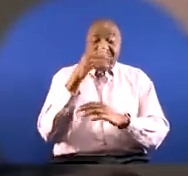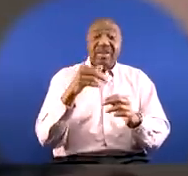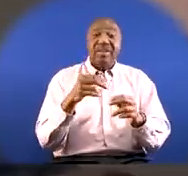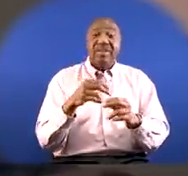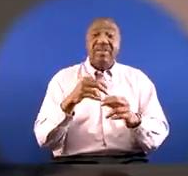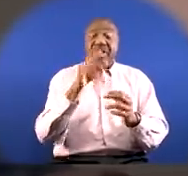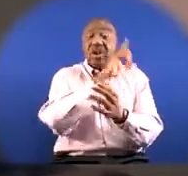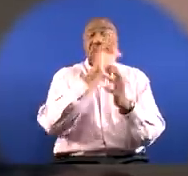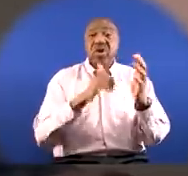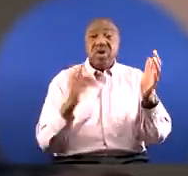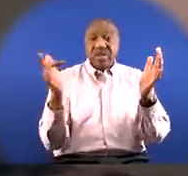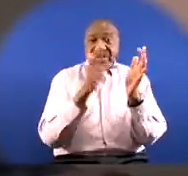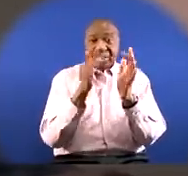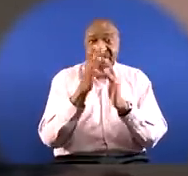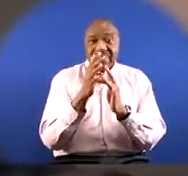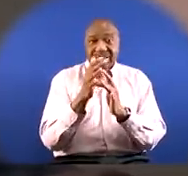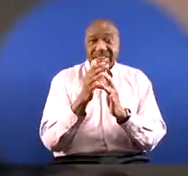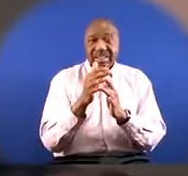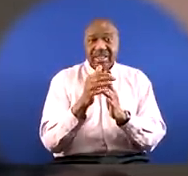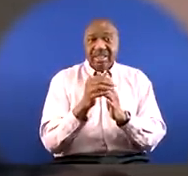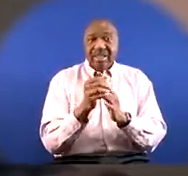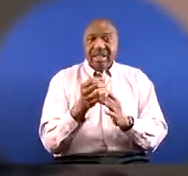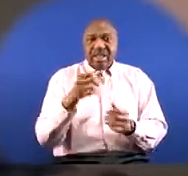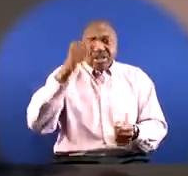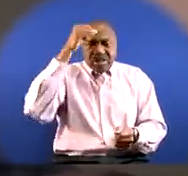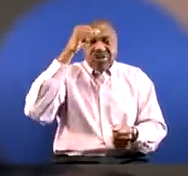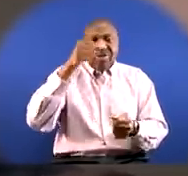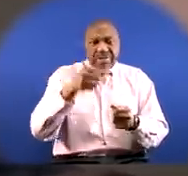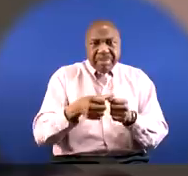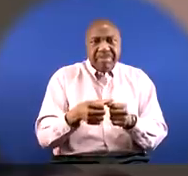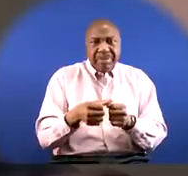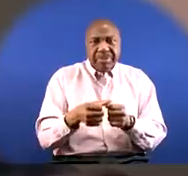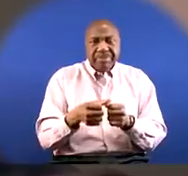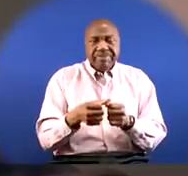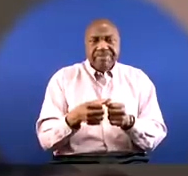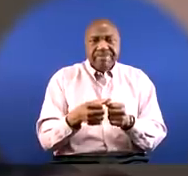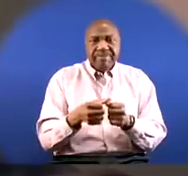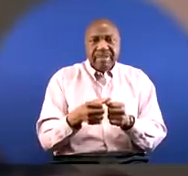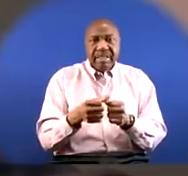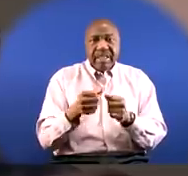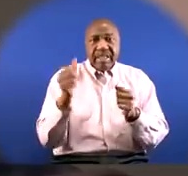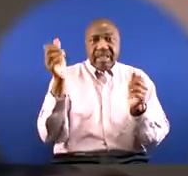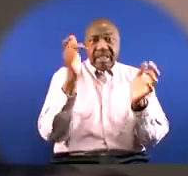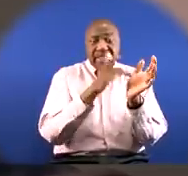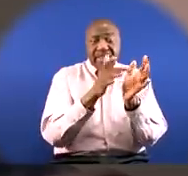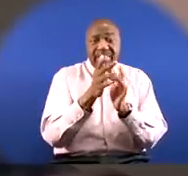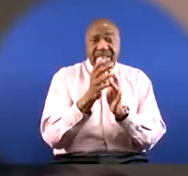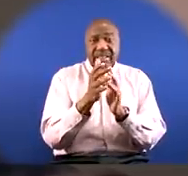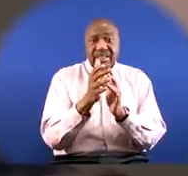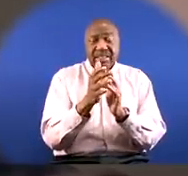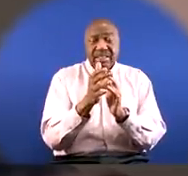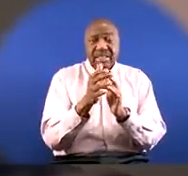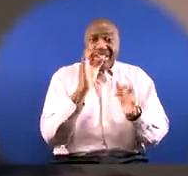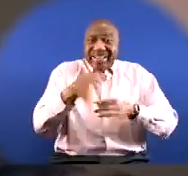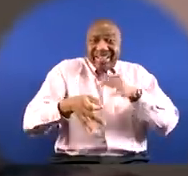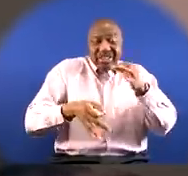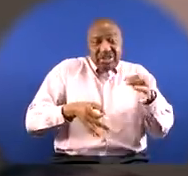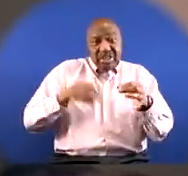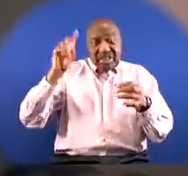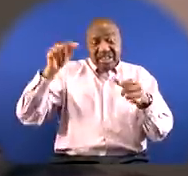to recognize, to remember that Jesus Christ took the penalty of our